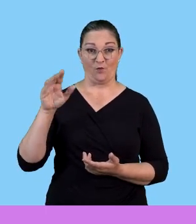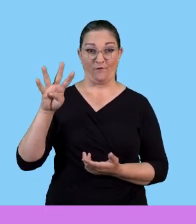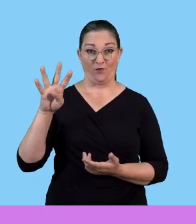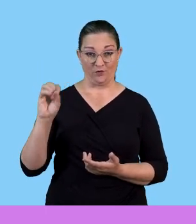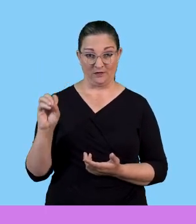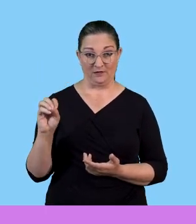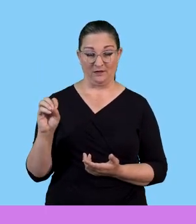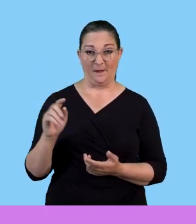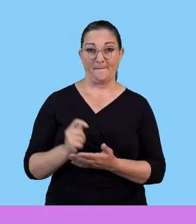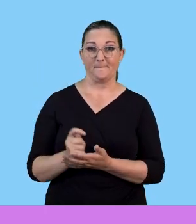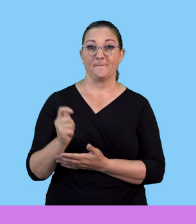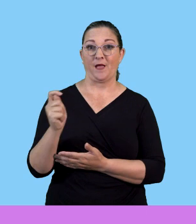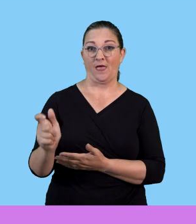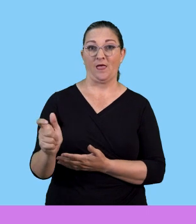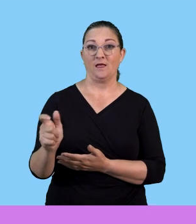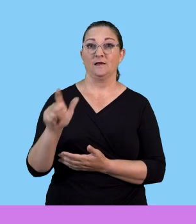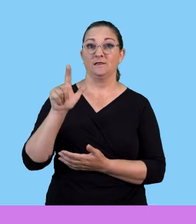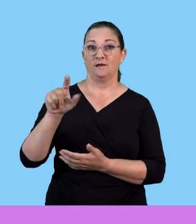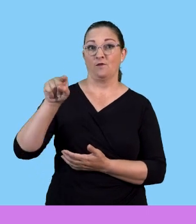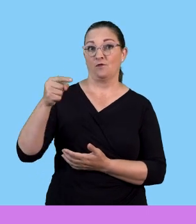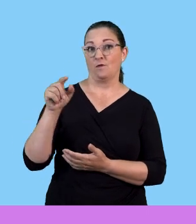19,398 Rand 40, he pays